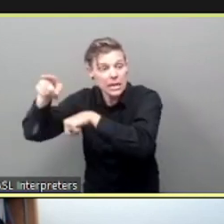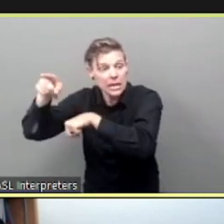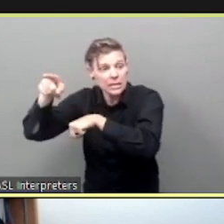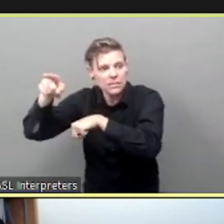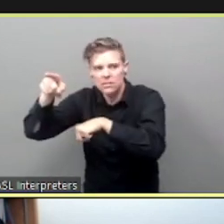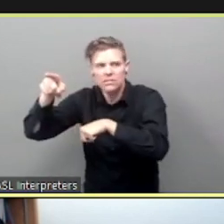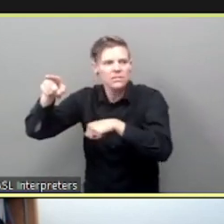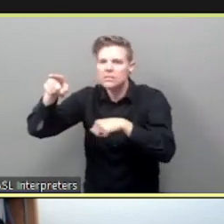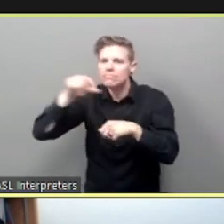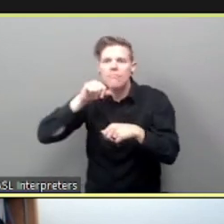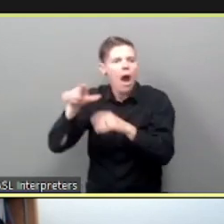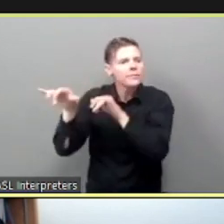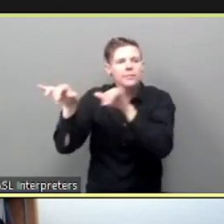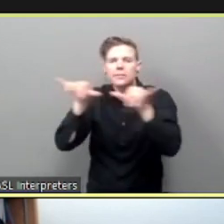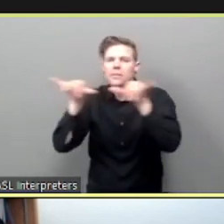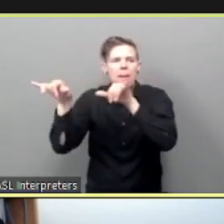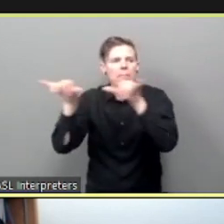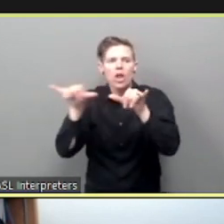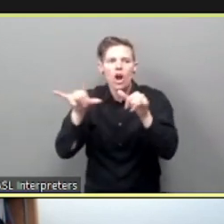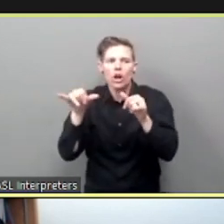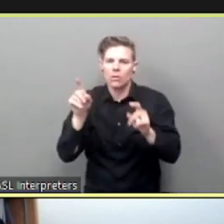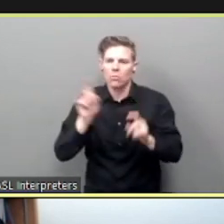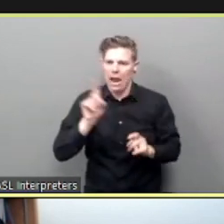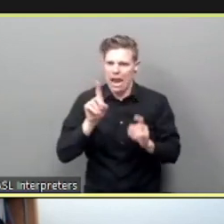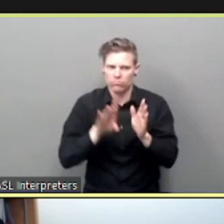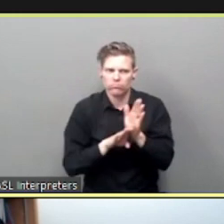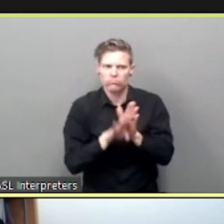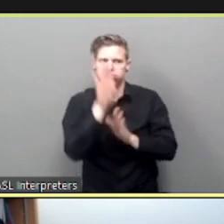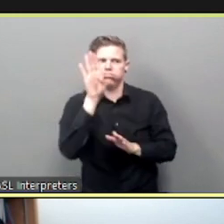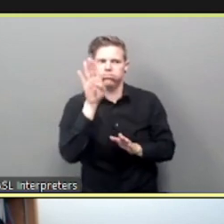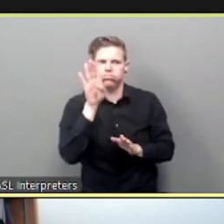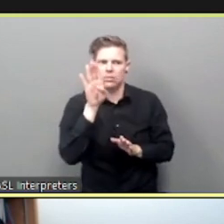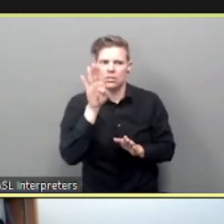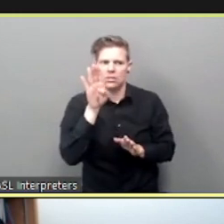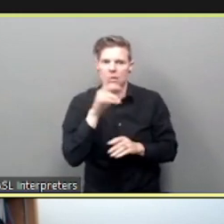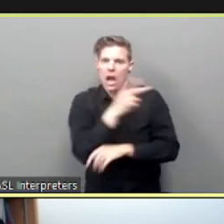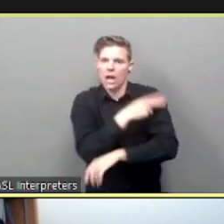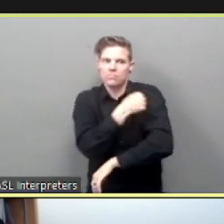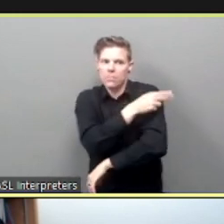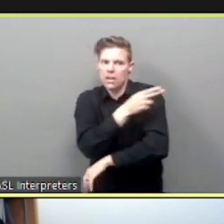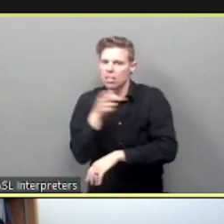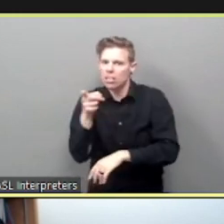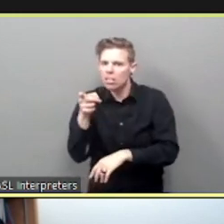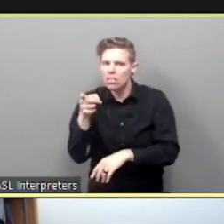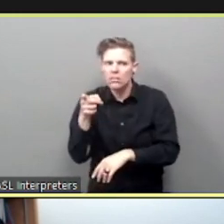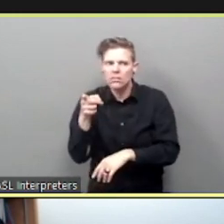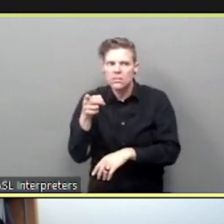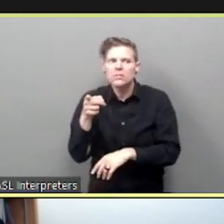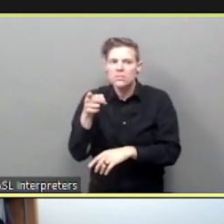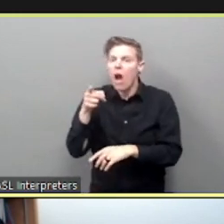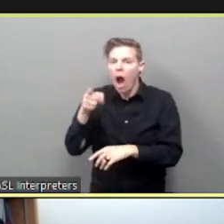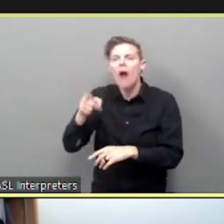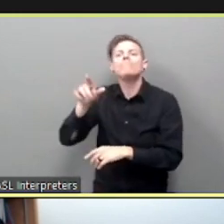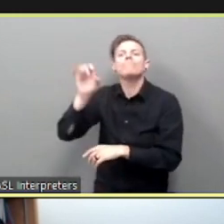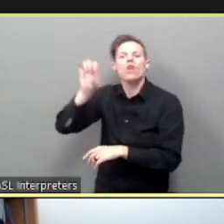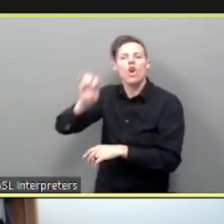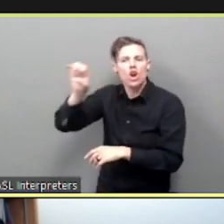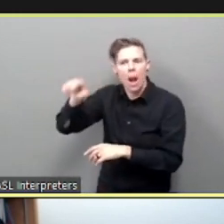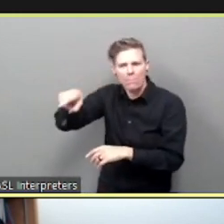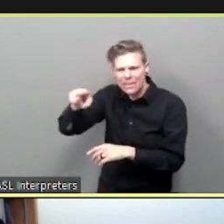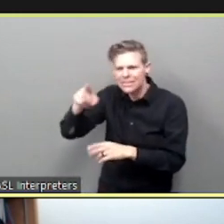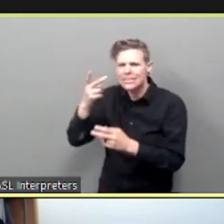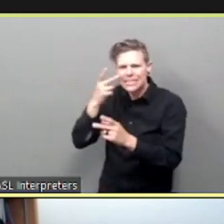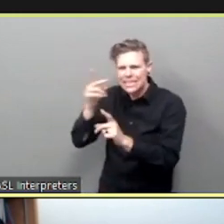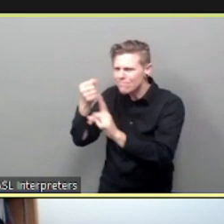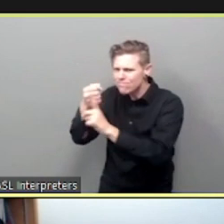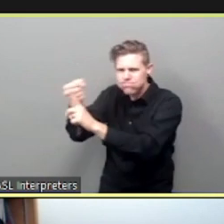similar rise in hospitalizations and deaths. And so very different from what they had seen